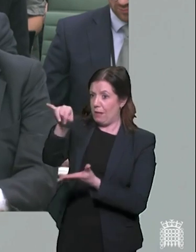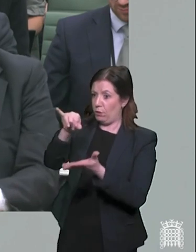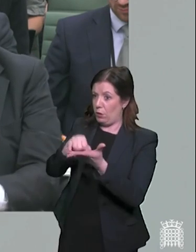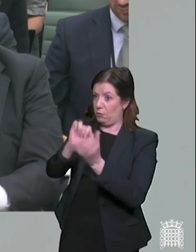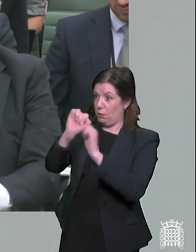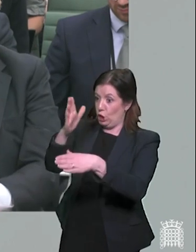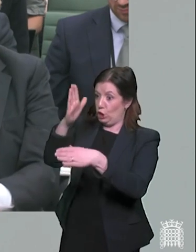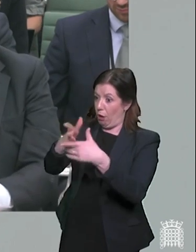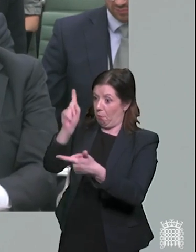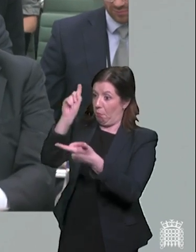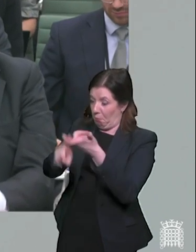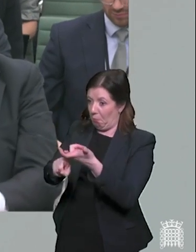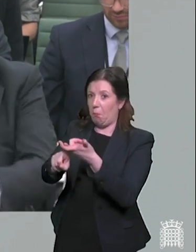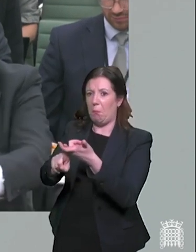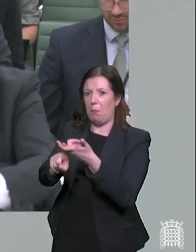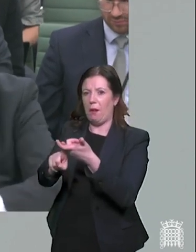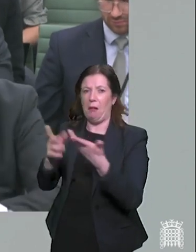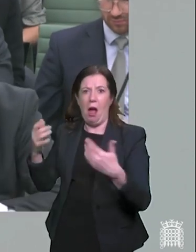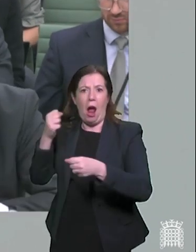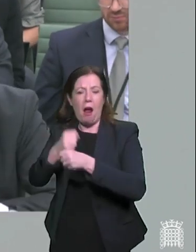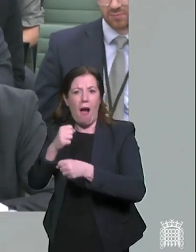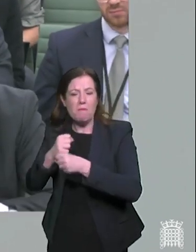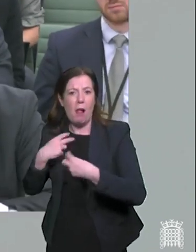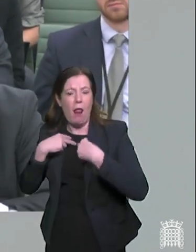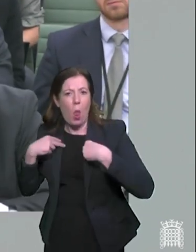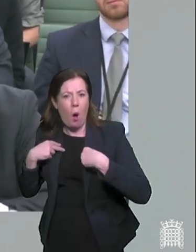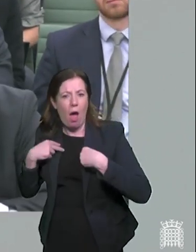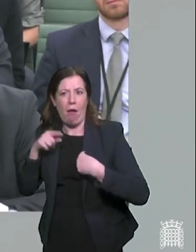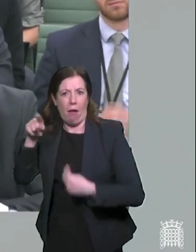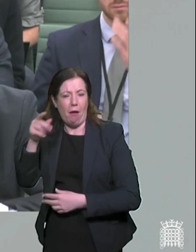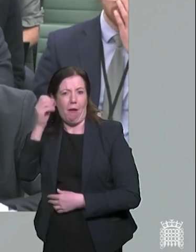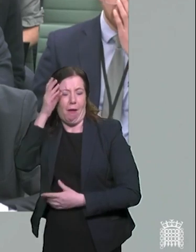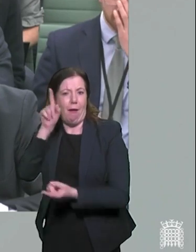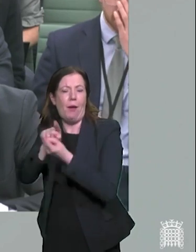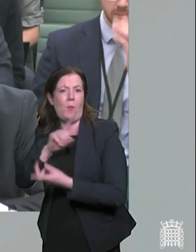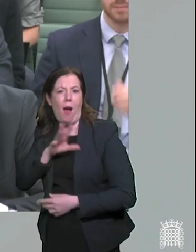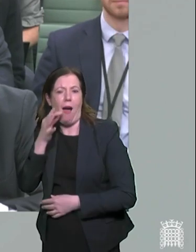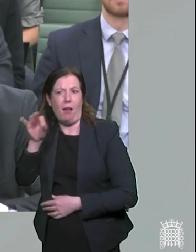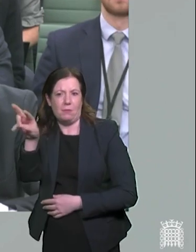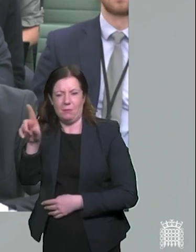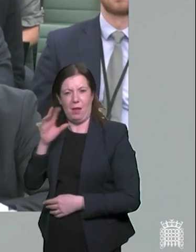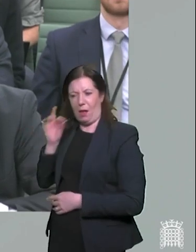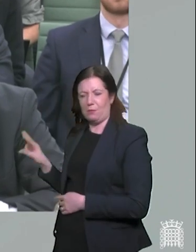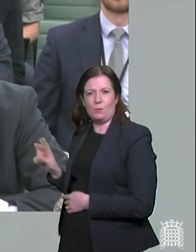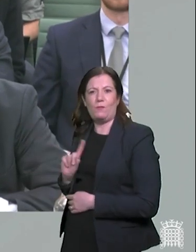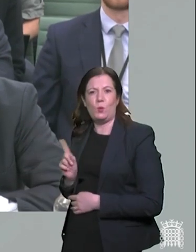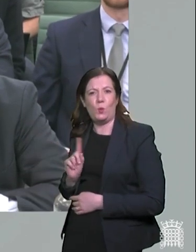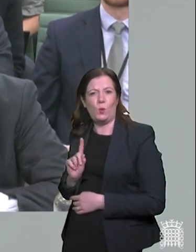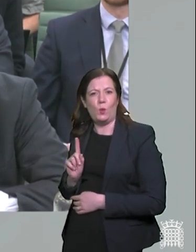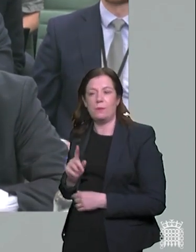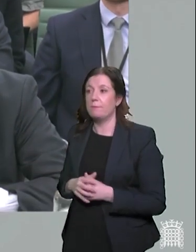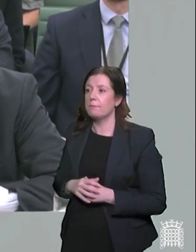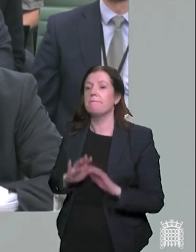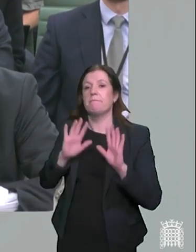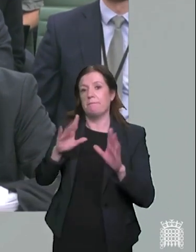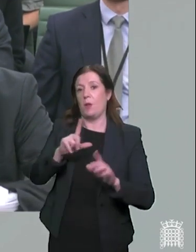more importantly, a government lawyer? So here's the simple answer is that when I needed to discover what